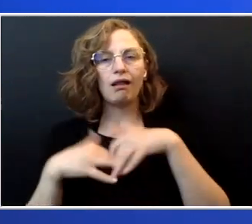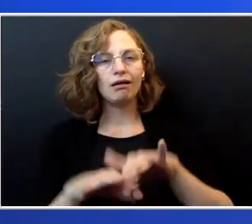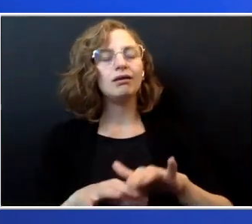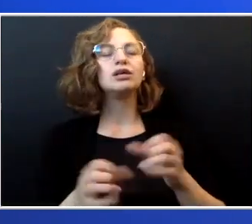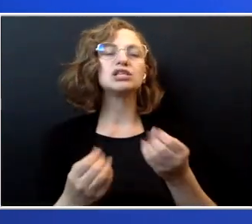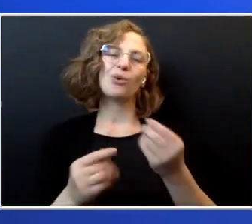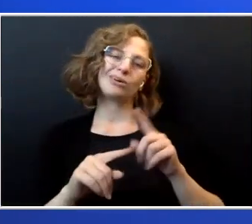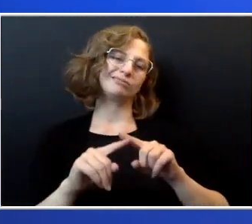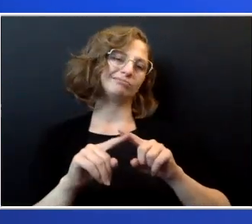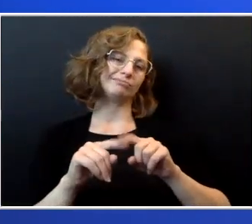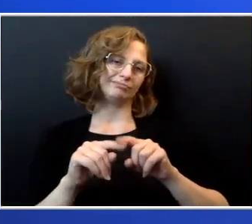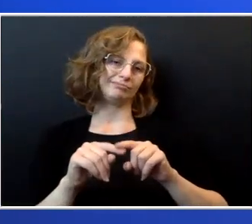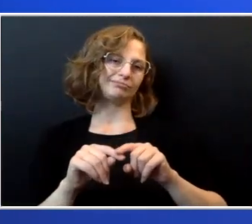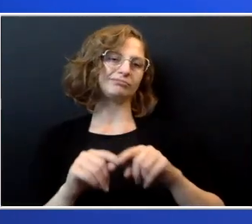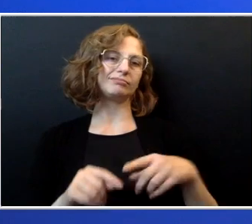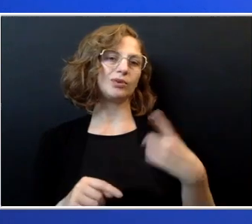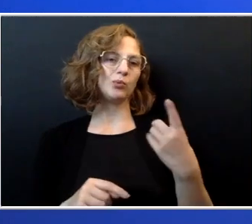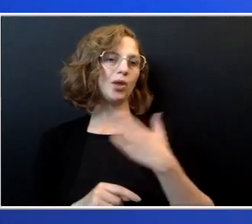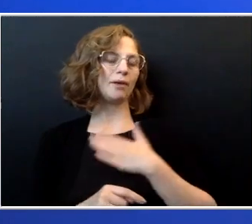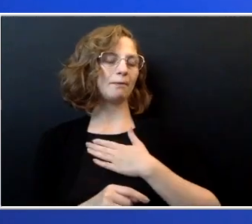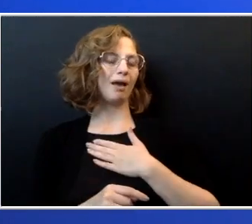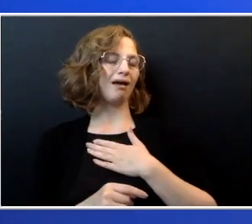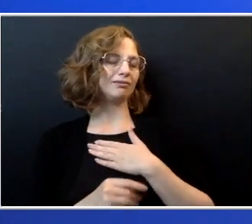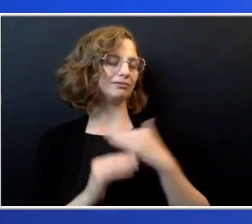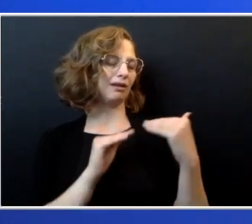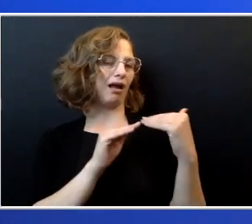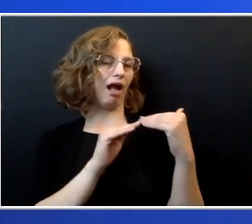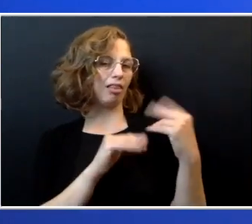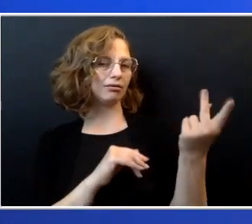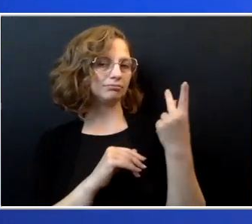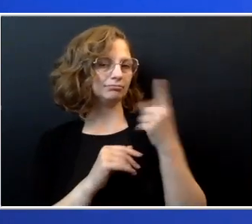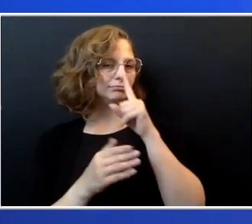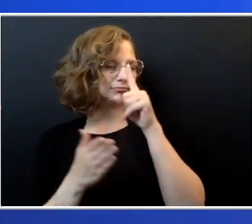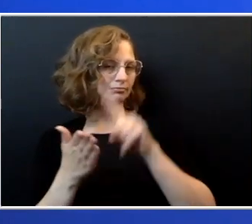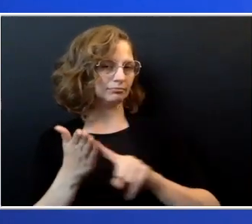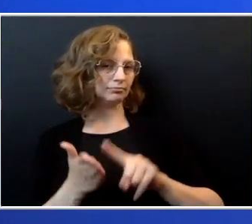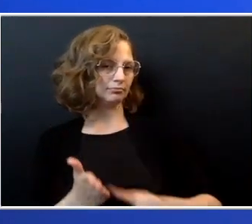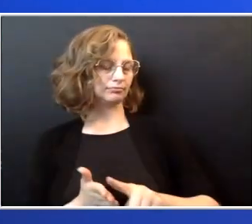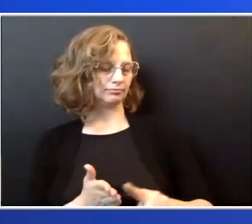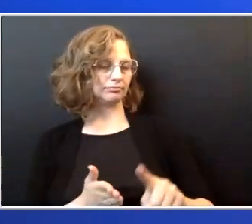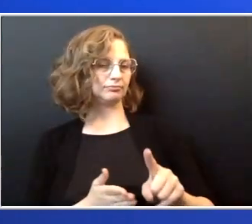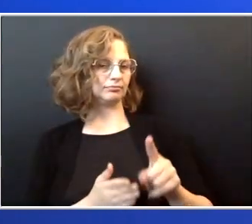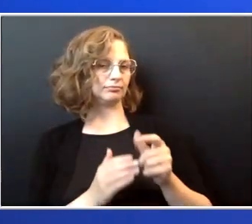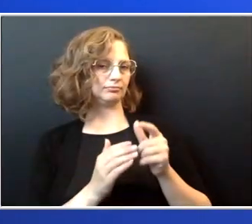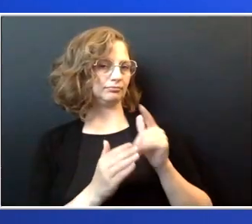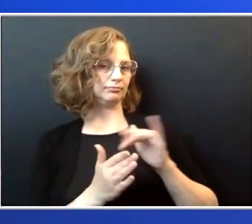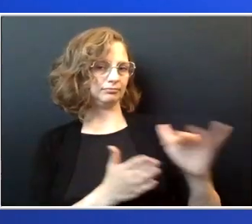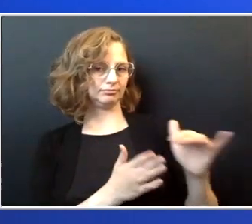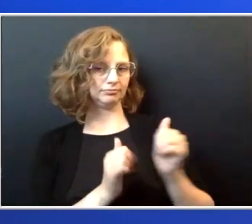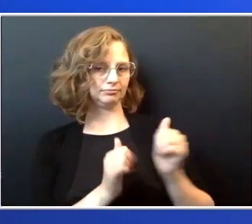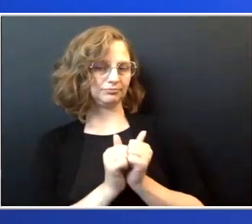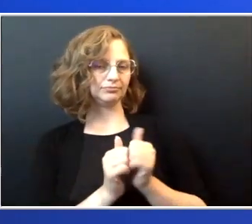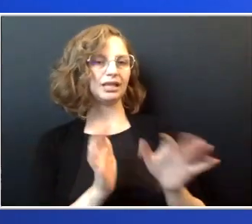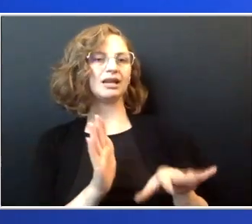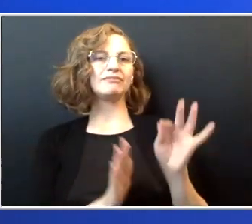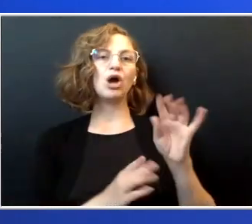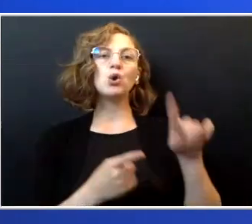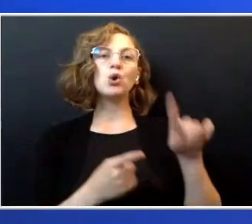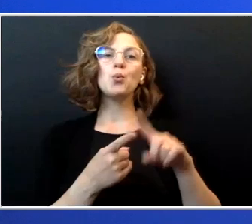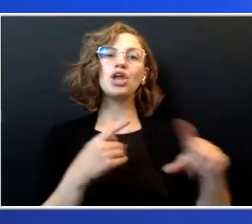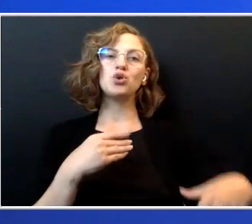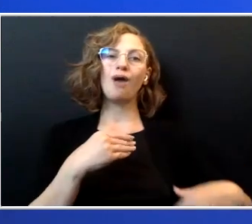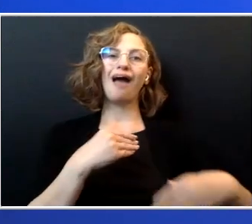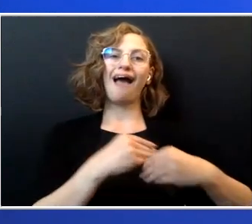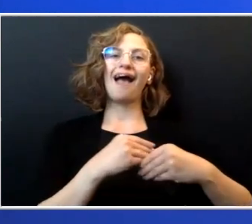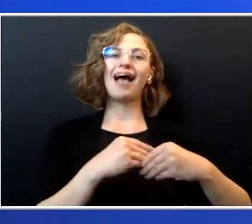John Jakisik, before we came to the University of Kansas Medical Center, where we actually showed that when you added an activity tracker for